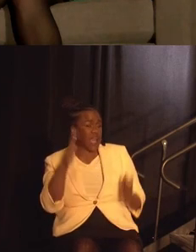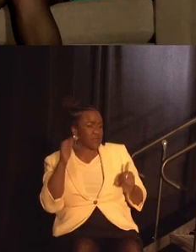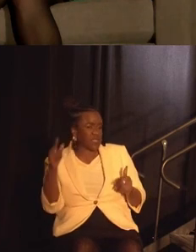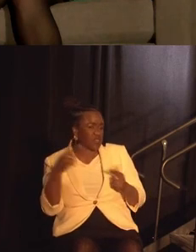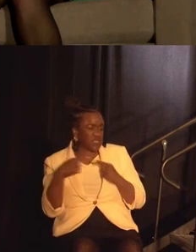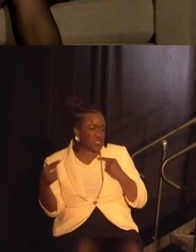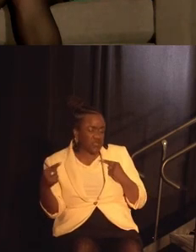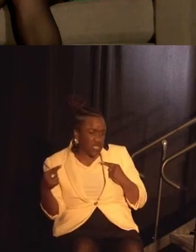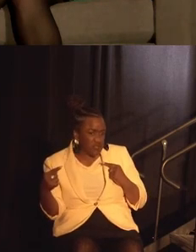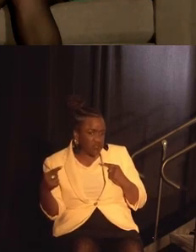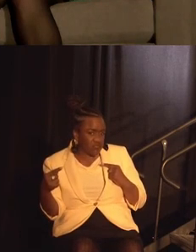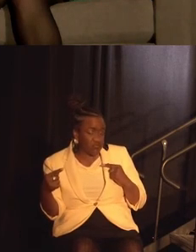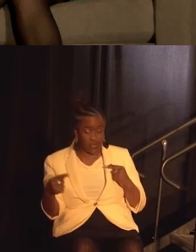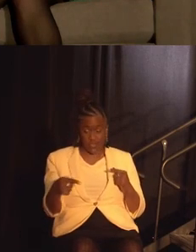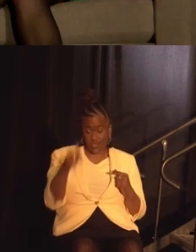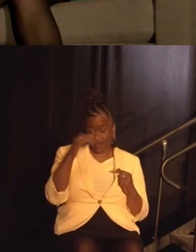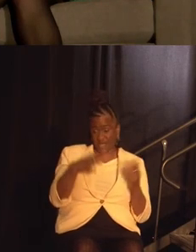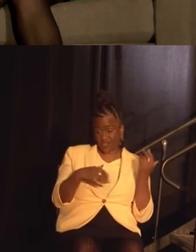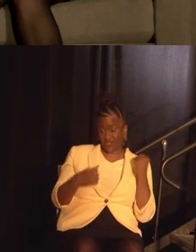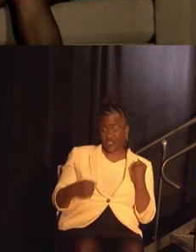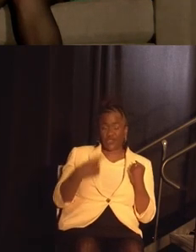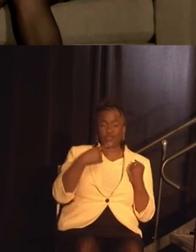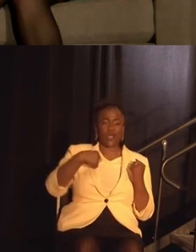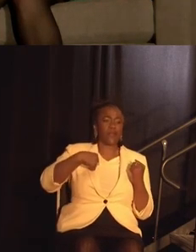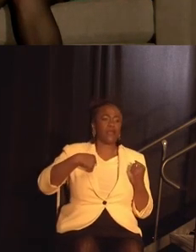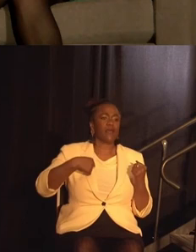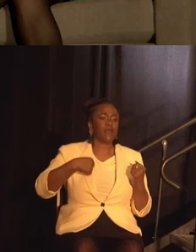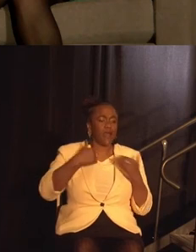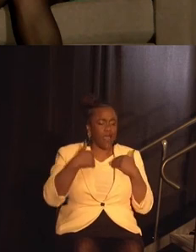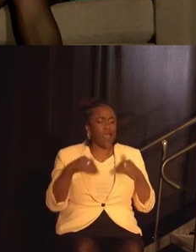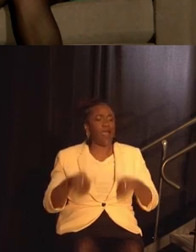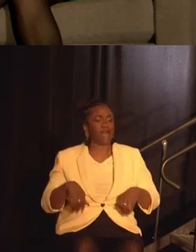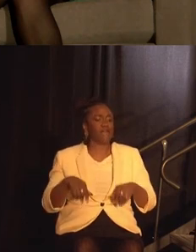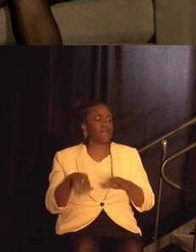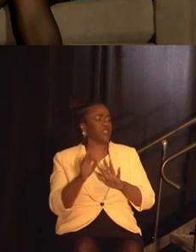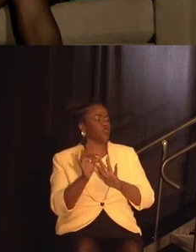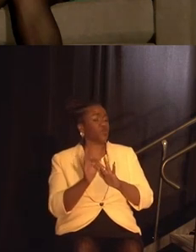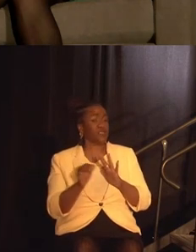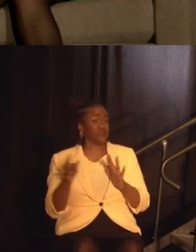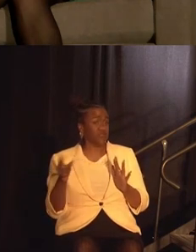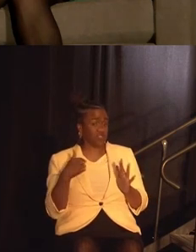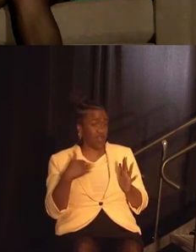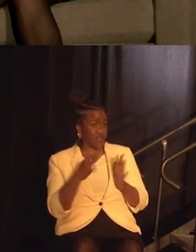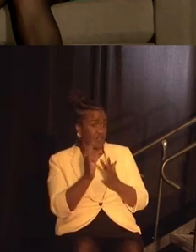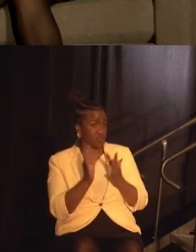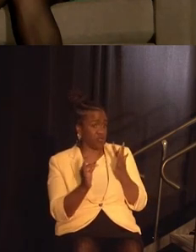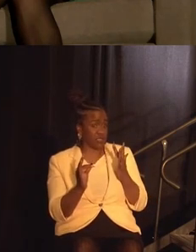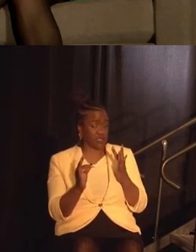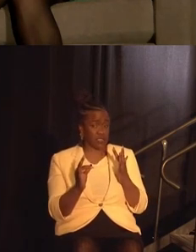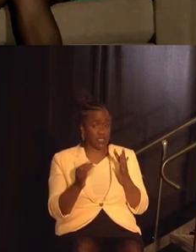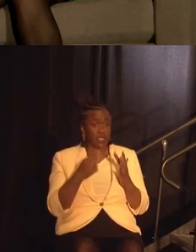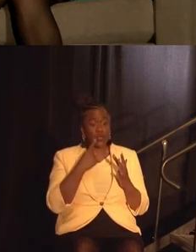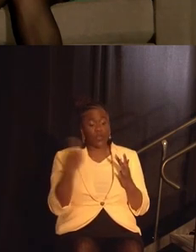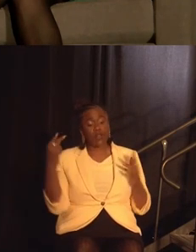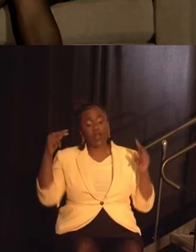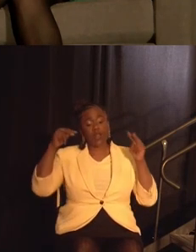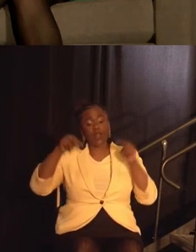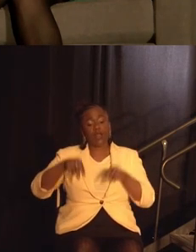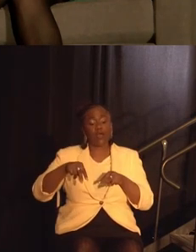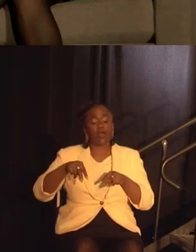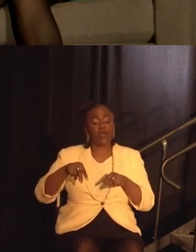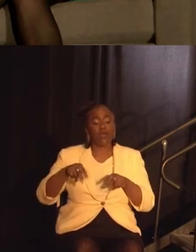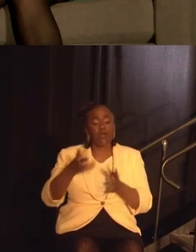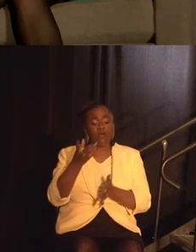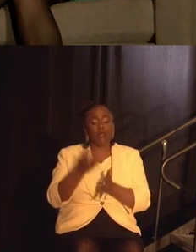disagree, to demand strength, to tell me I have no choice. Did she have a choice staring at the gaping pits my father